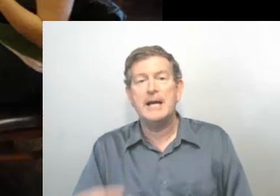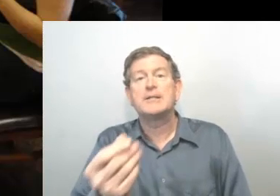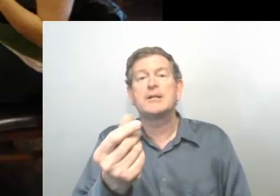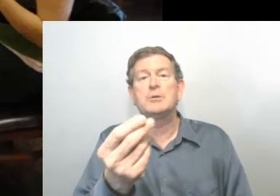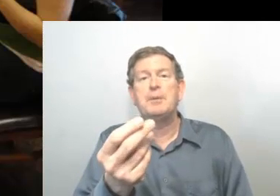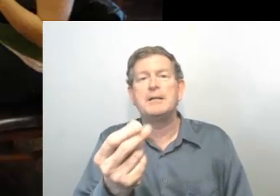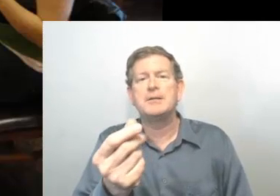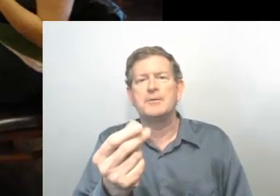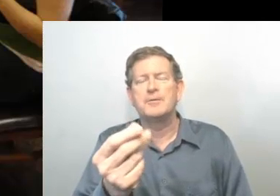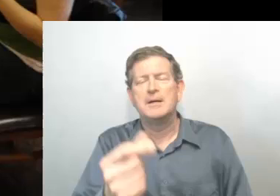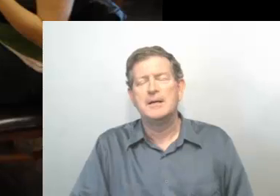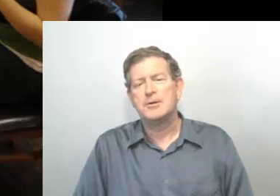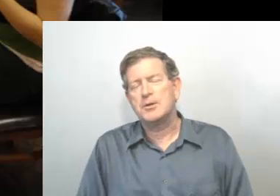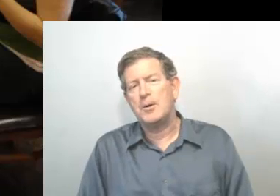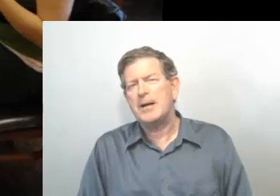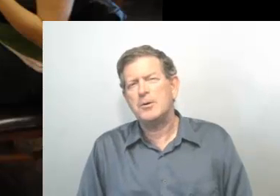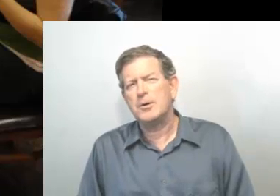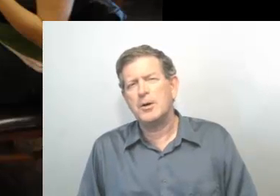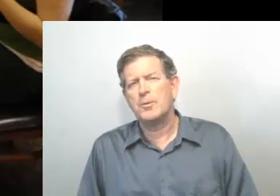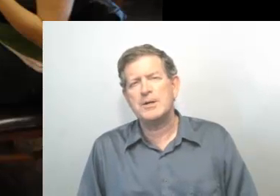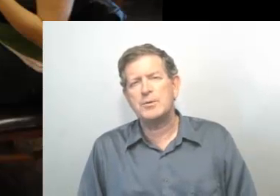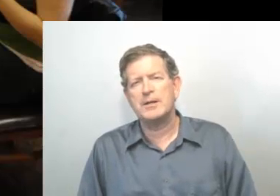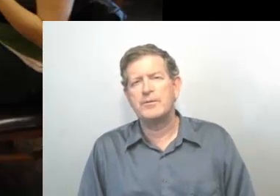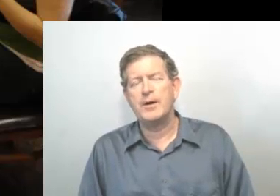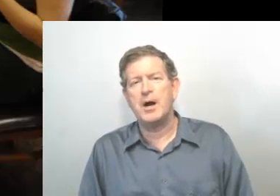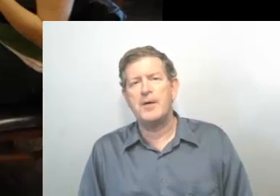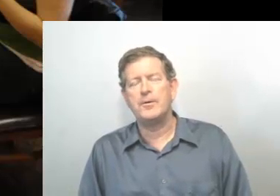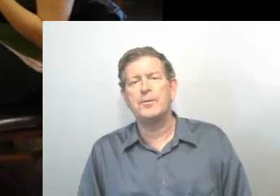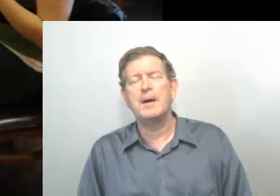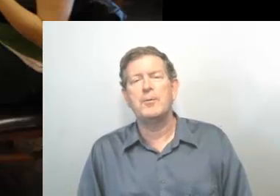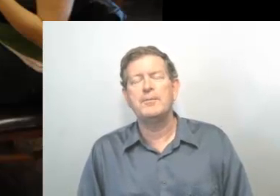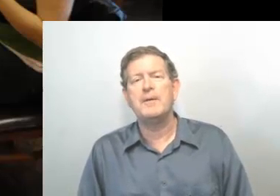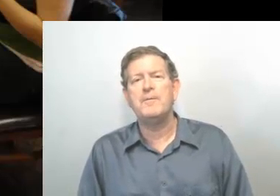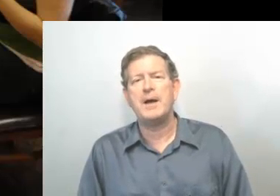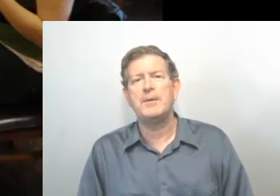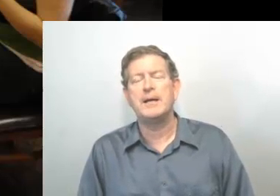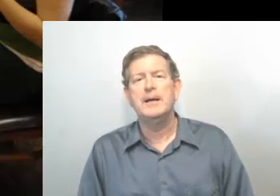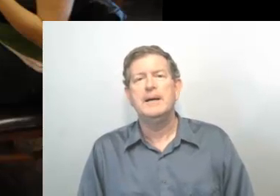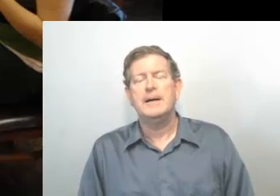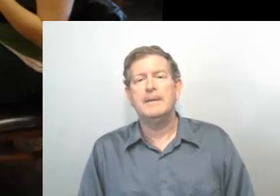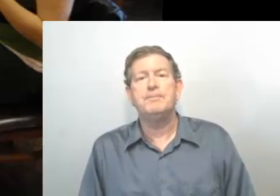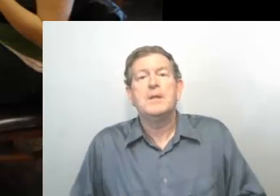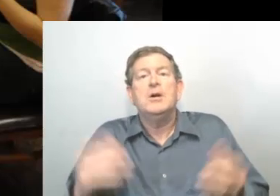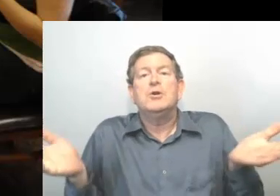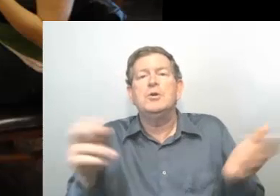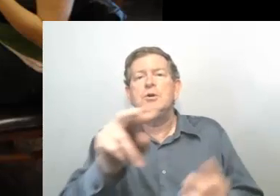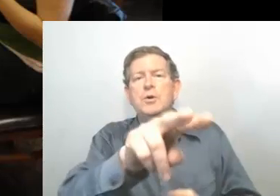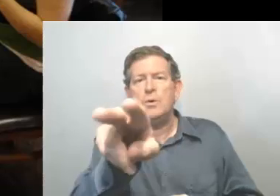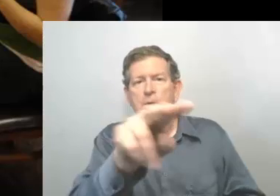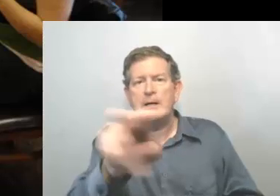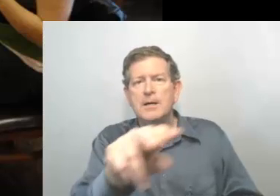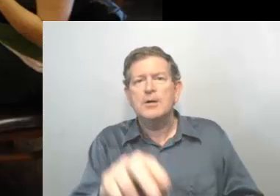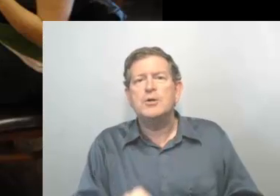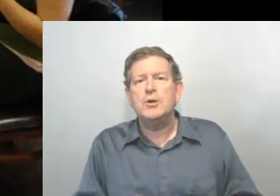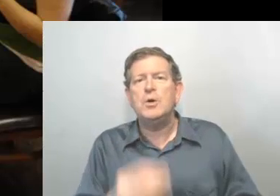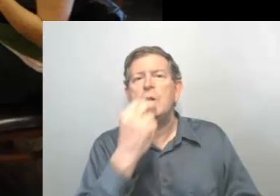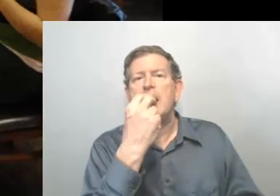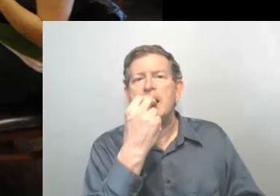family, and it's expensive. So I don't go to restaurants very often with my family. Do